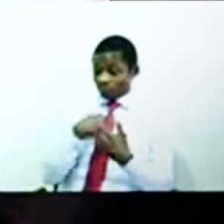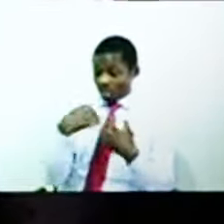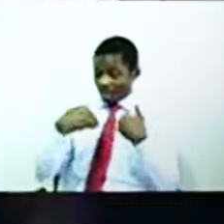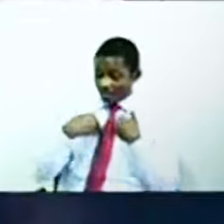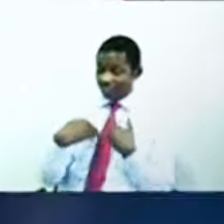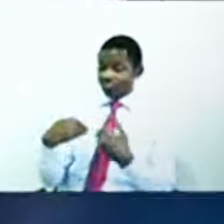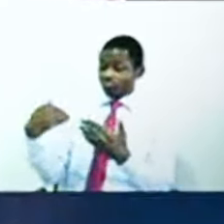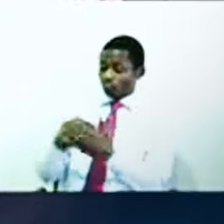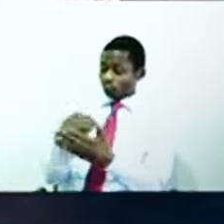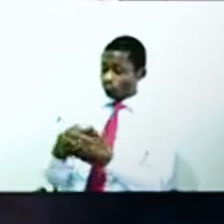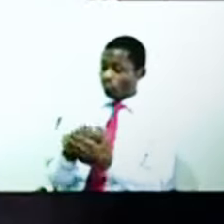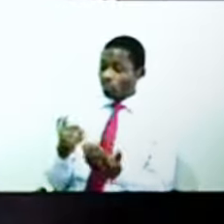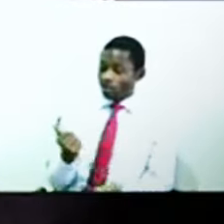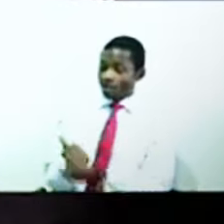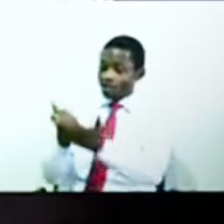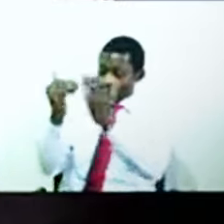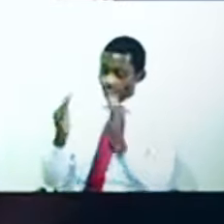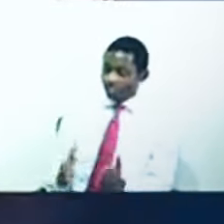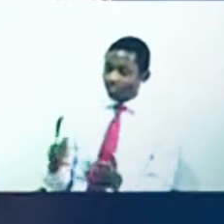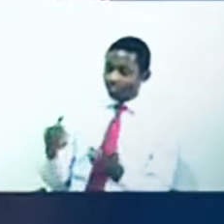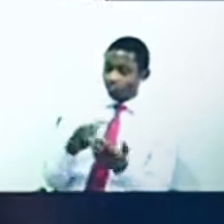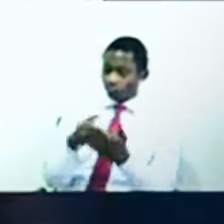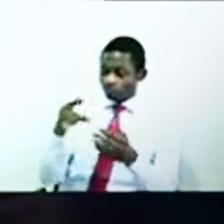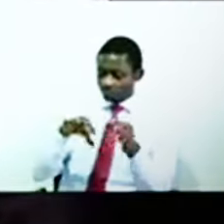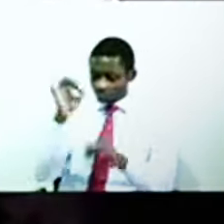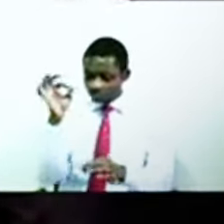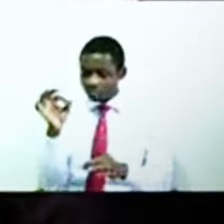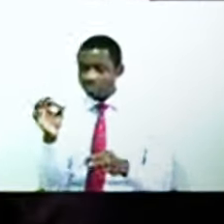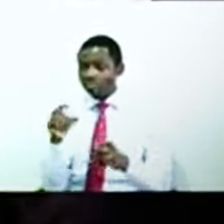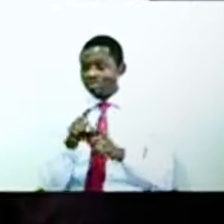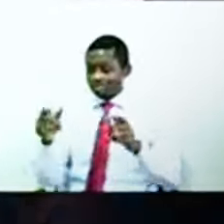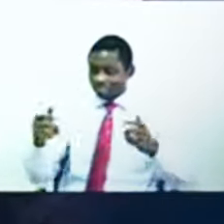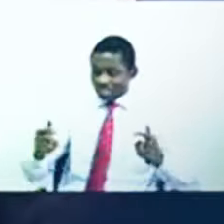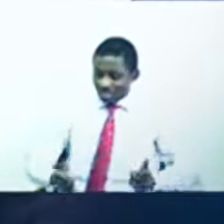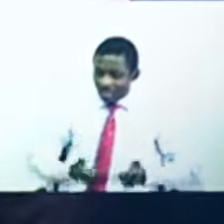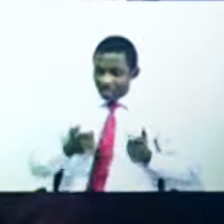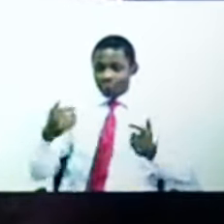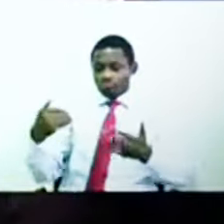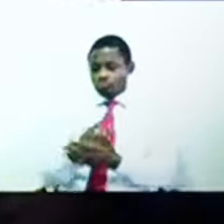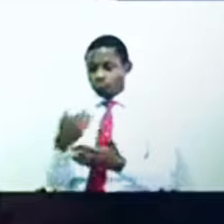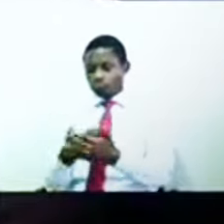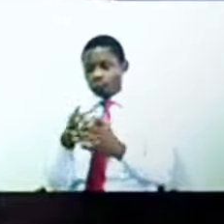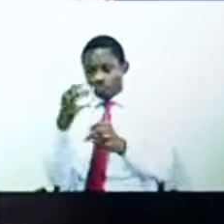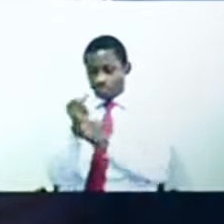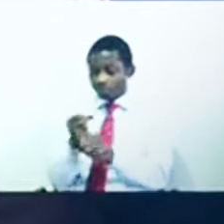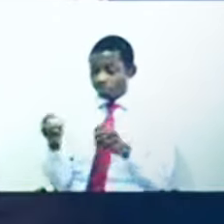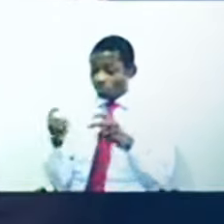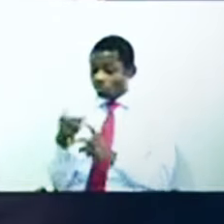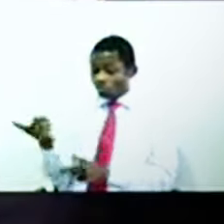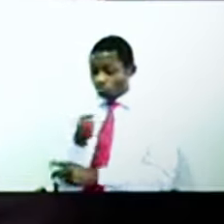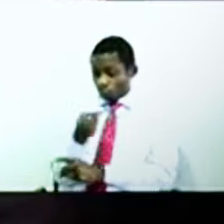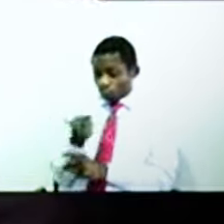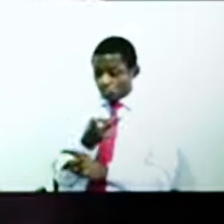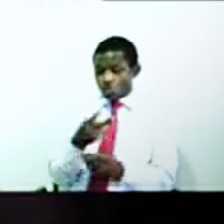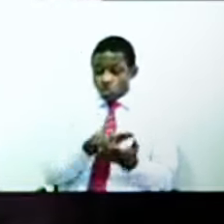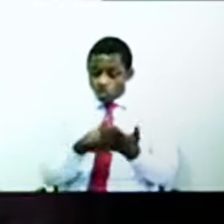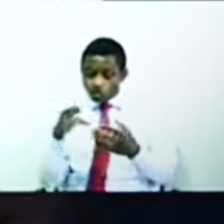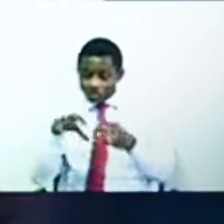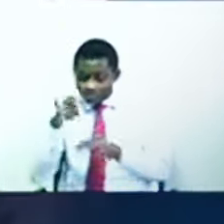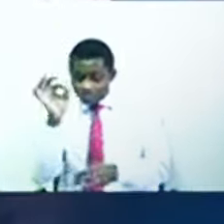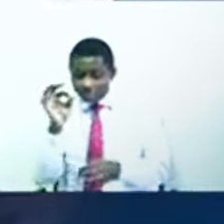conquerors. Yes, can't put him before. We are able to live above reproach. To me, a botre nebra. We are able to become like the